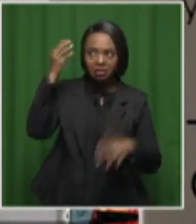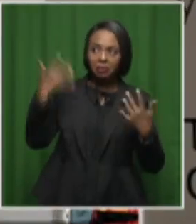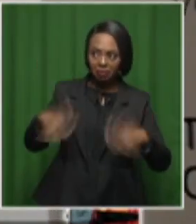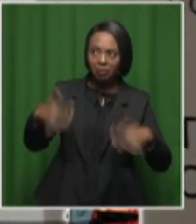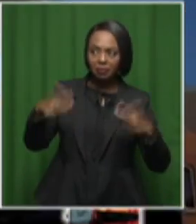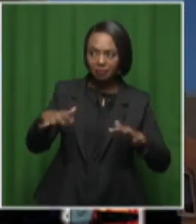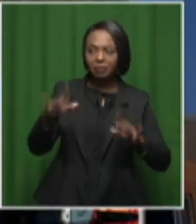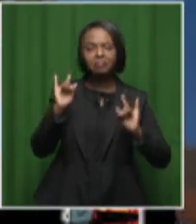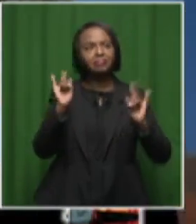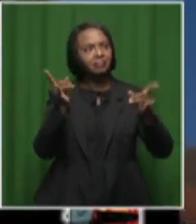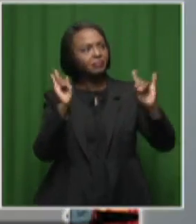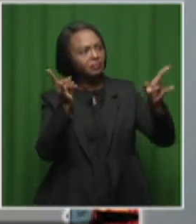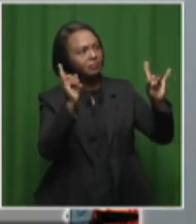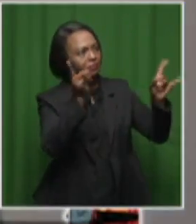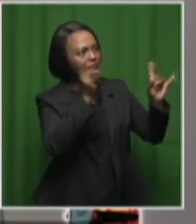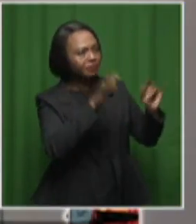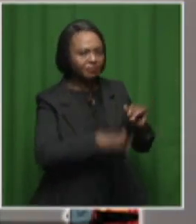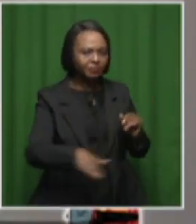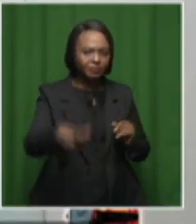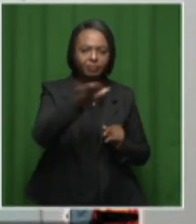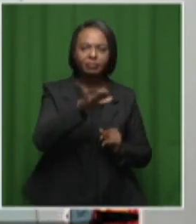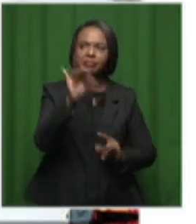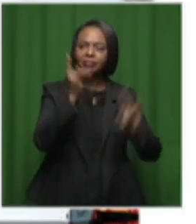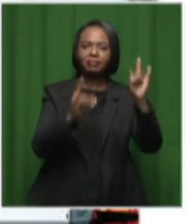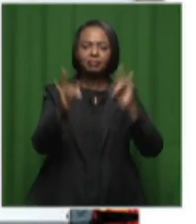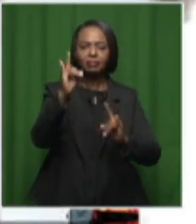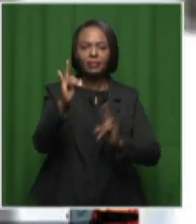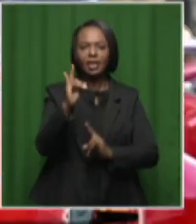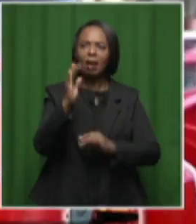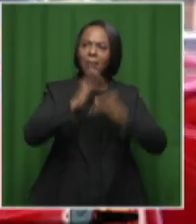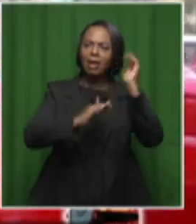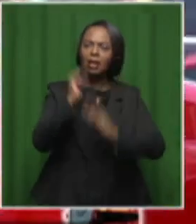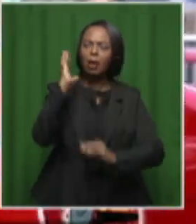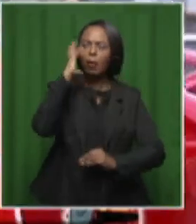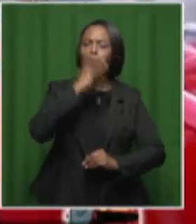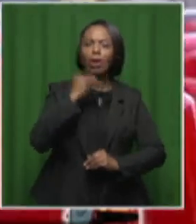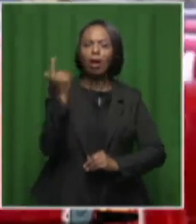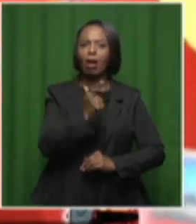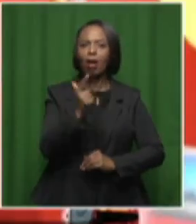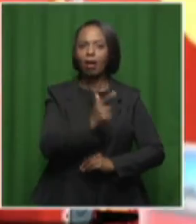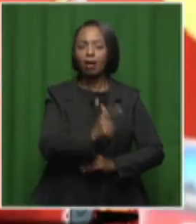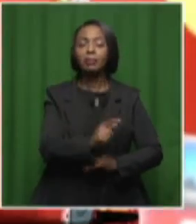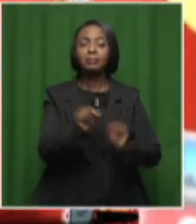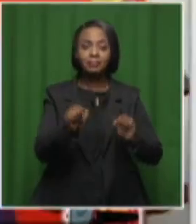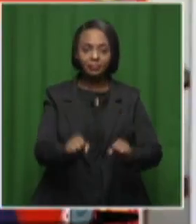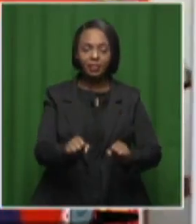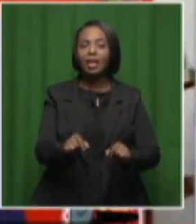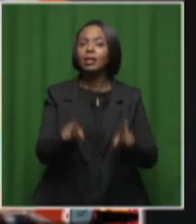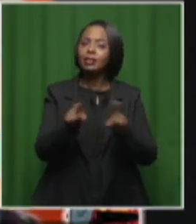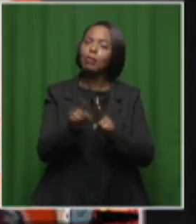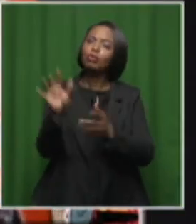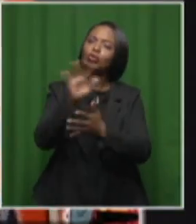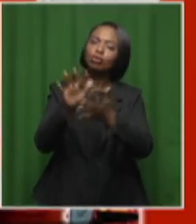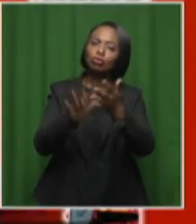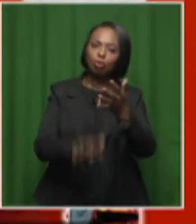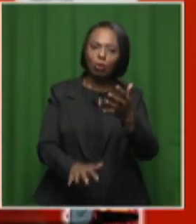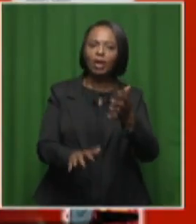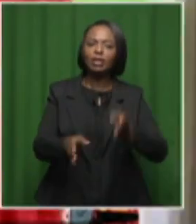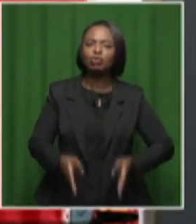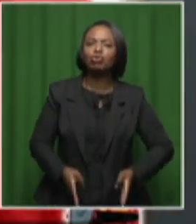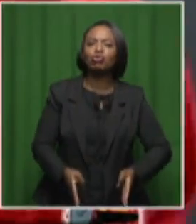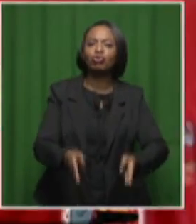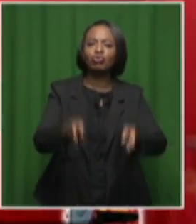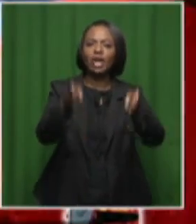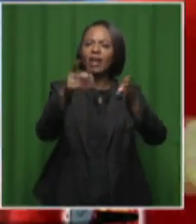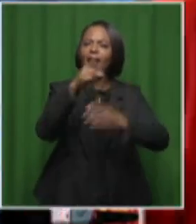city, some of the most beautiful buildings that we still have in the inner city, but it's also the story of the streets and how